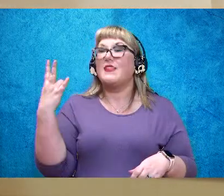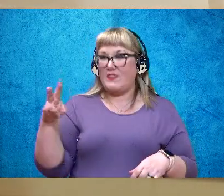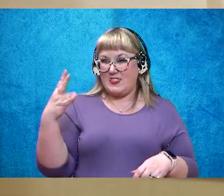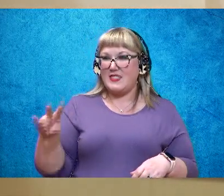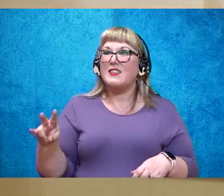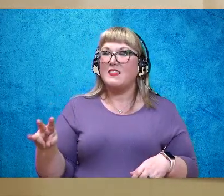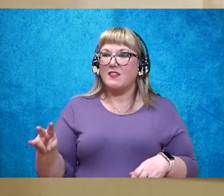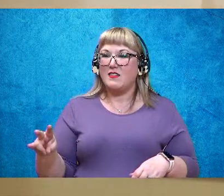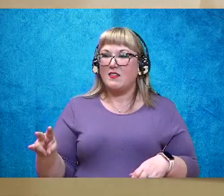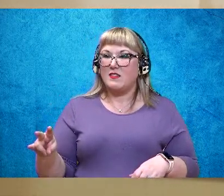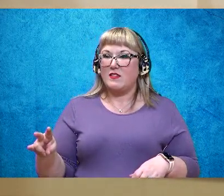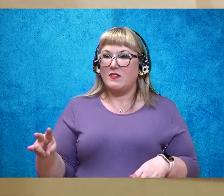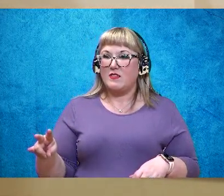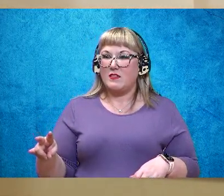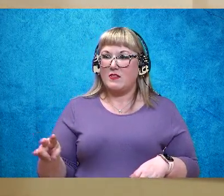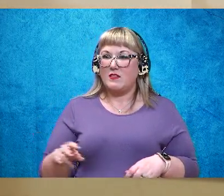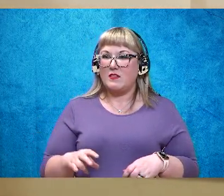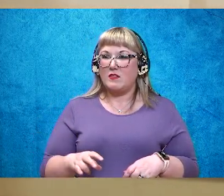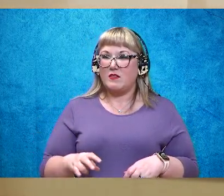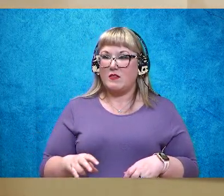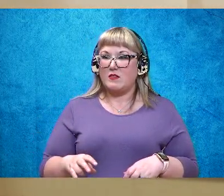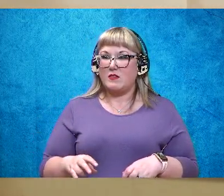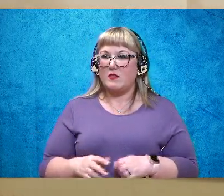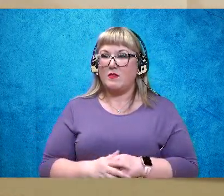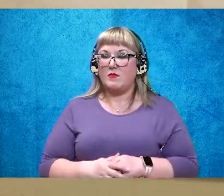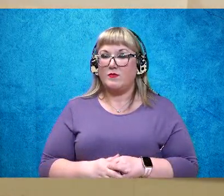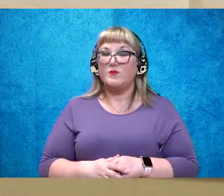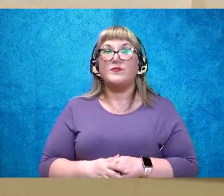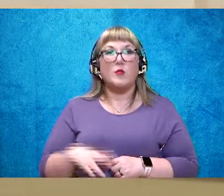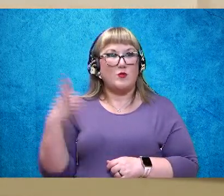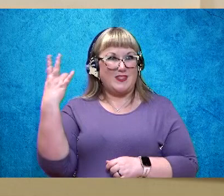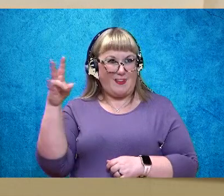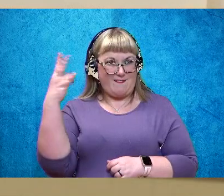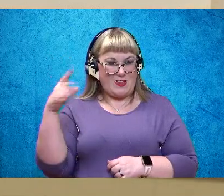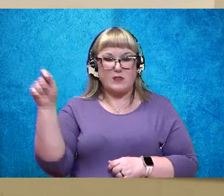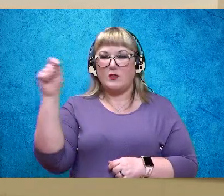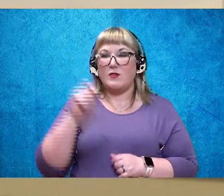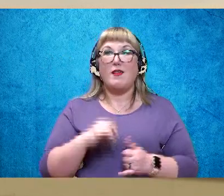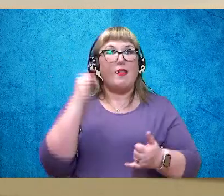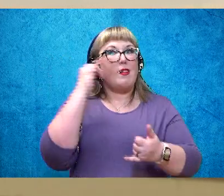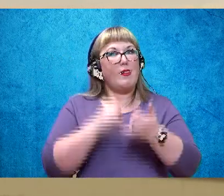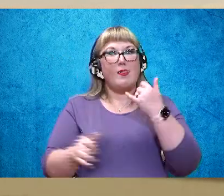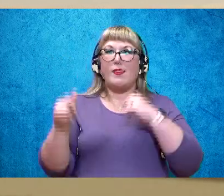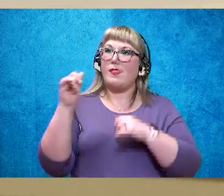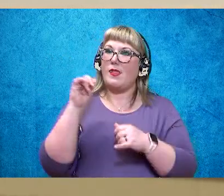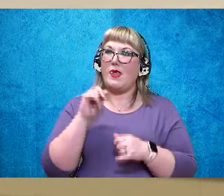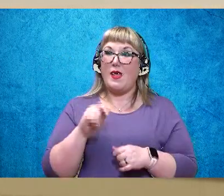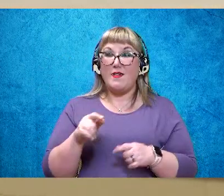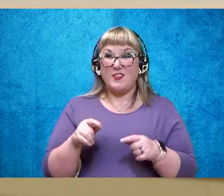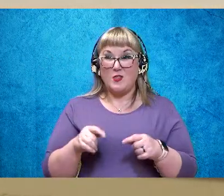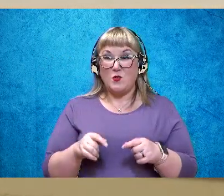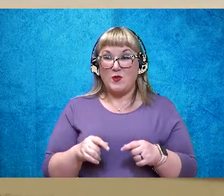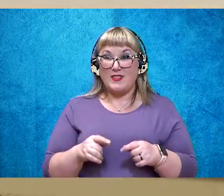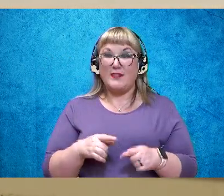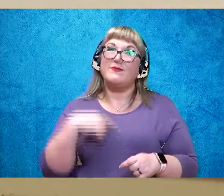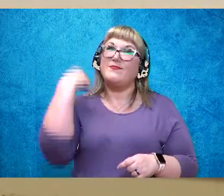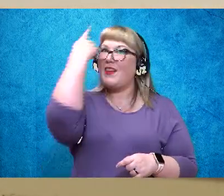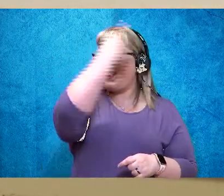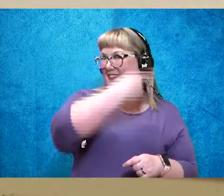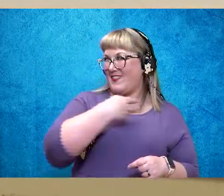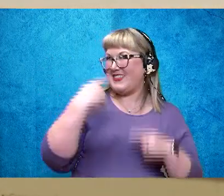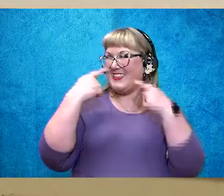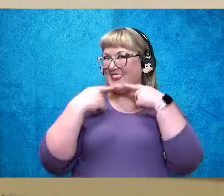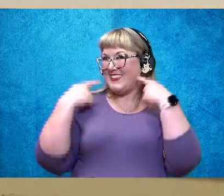is 17. We're going to write it next to our triangles. And our last paper object that we're going to count is our